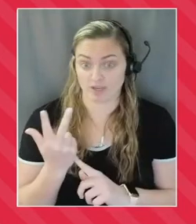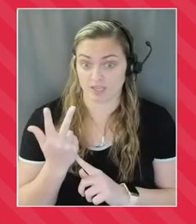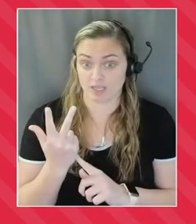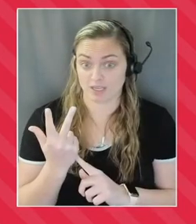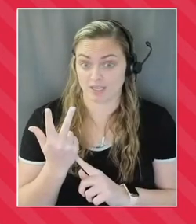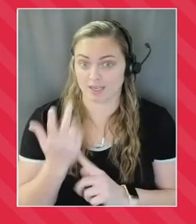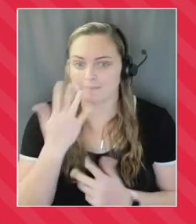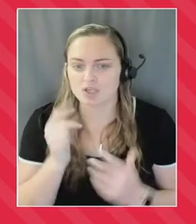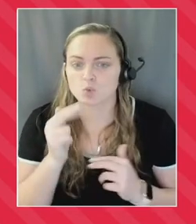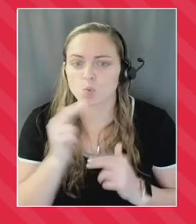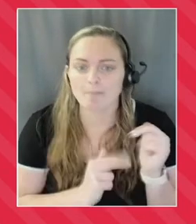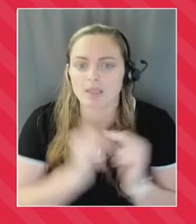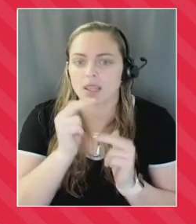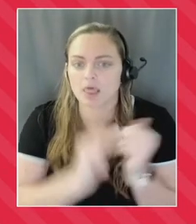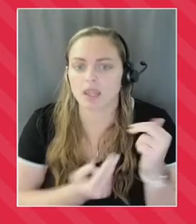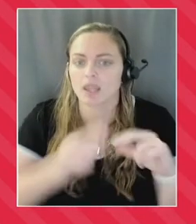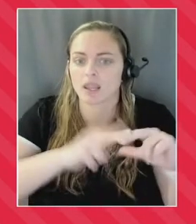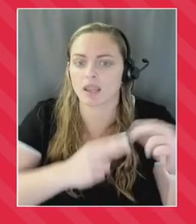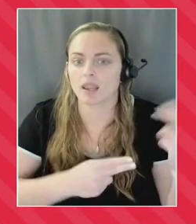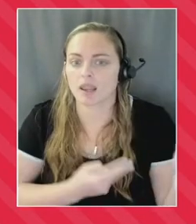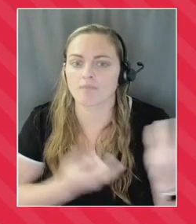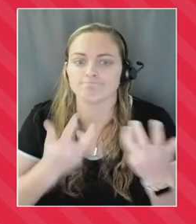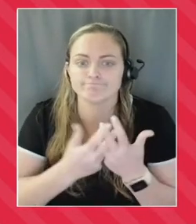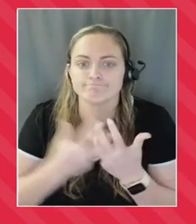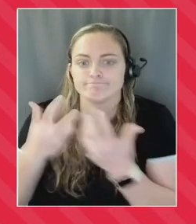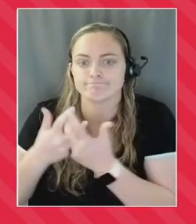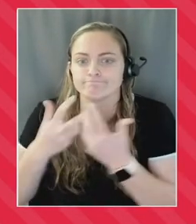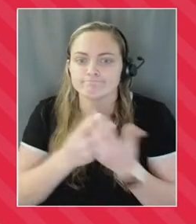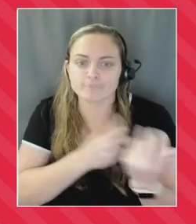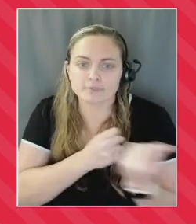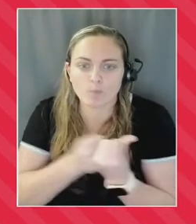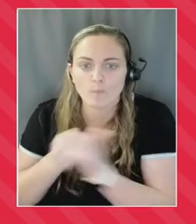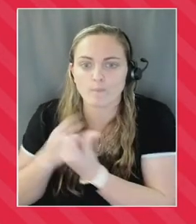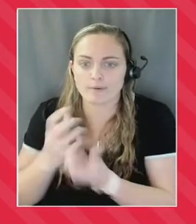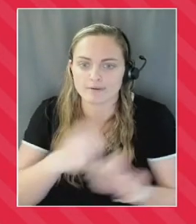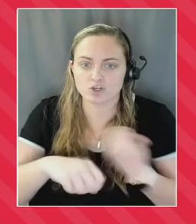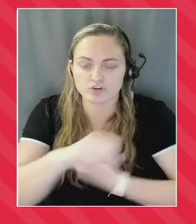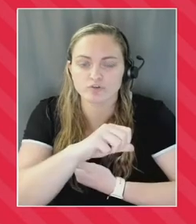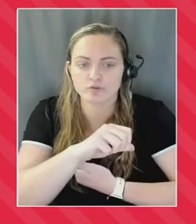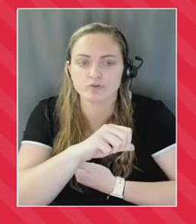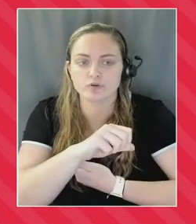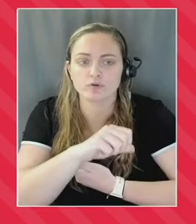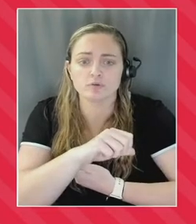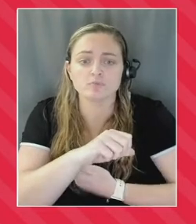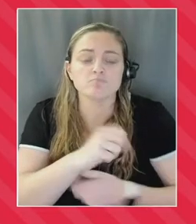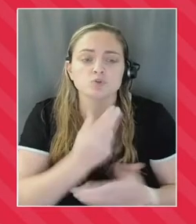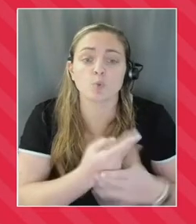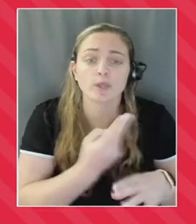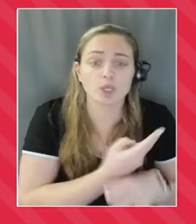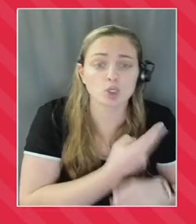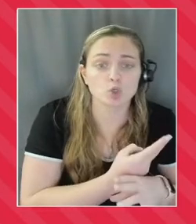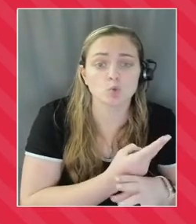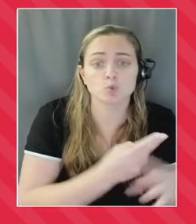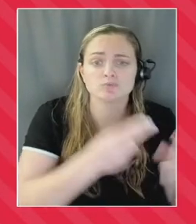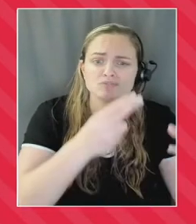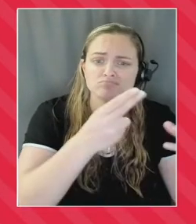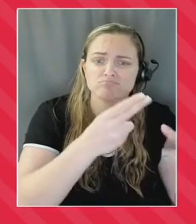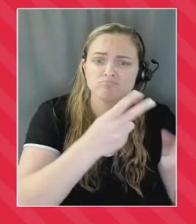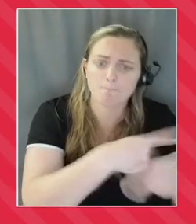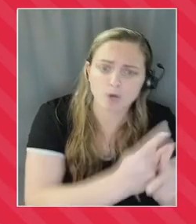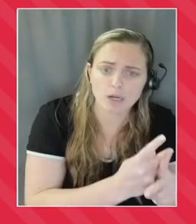building on each other's support. And so together we can use the power of merchandising and marketing to steer our customers